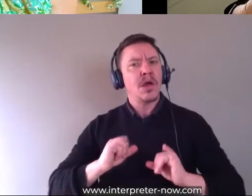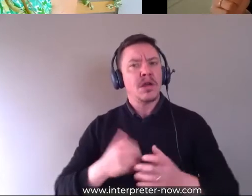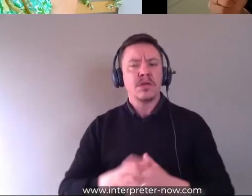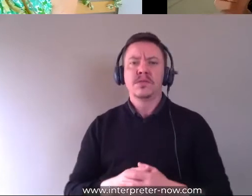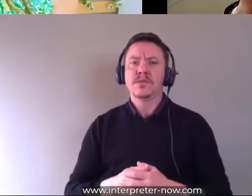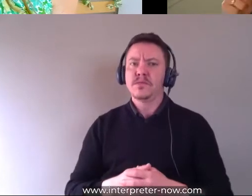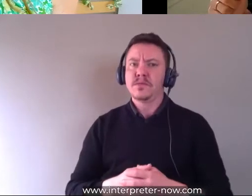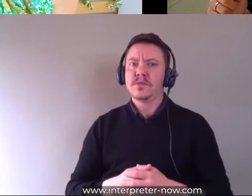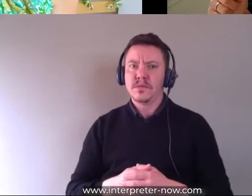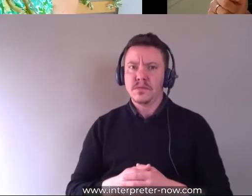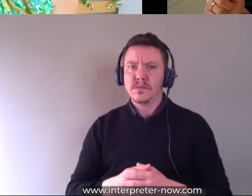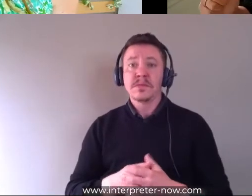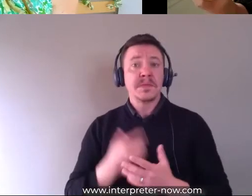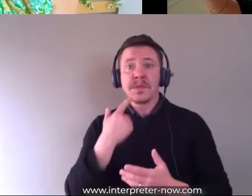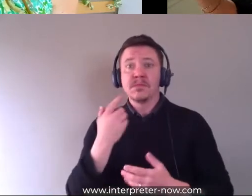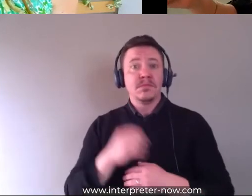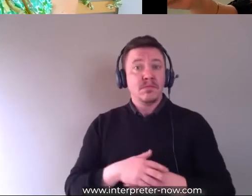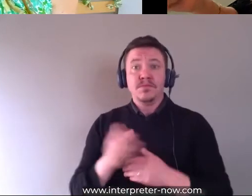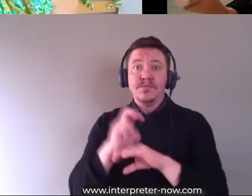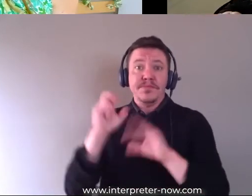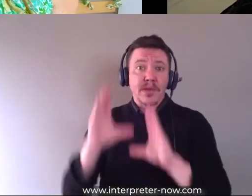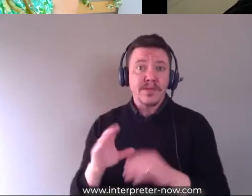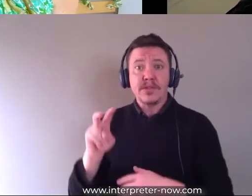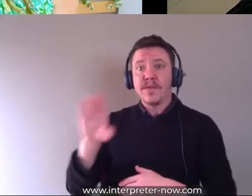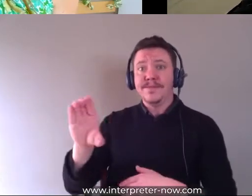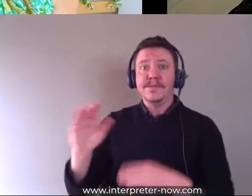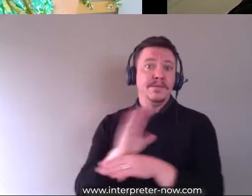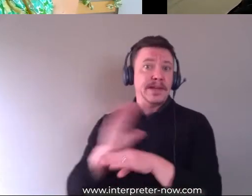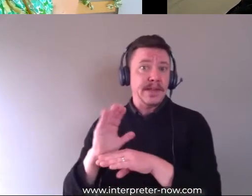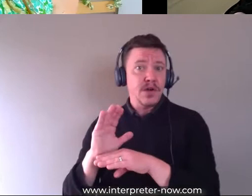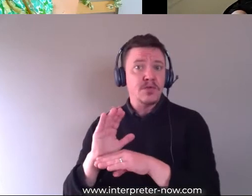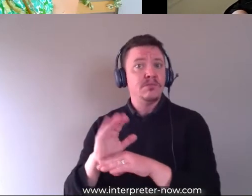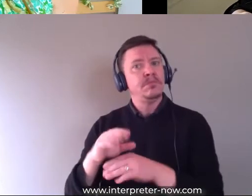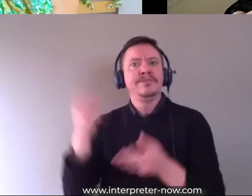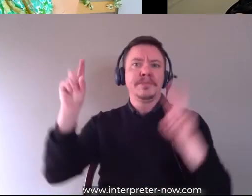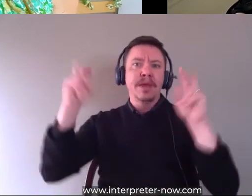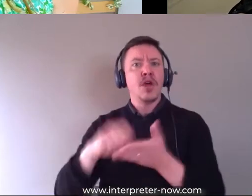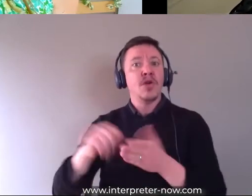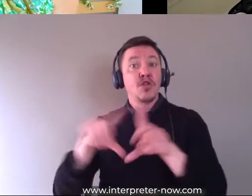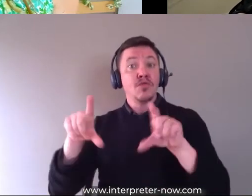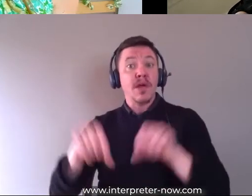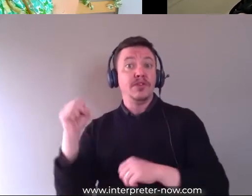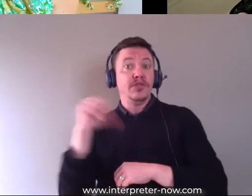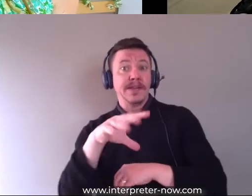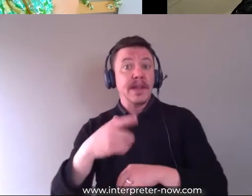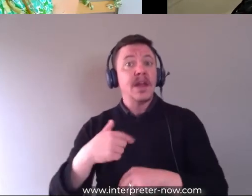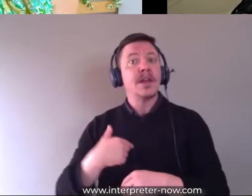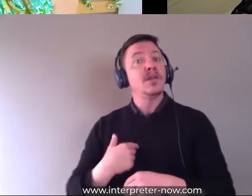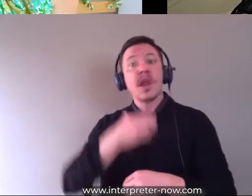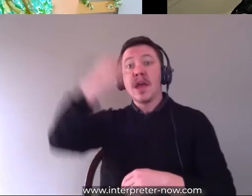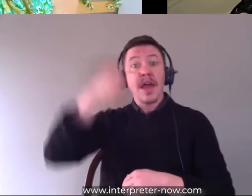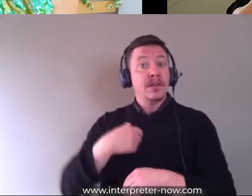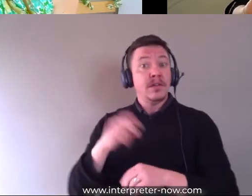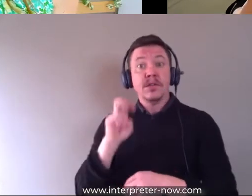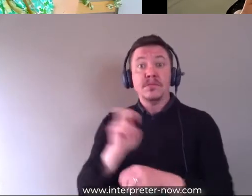the initial check is written from a VC firm into an organization, the best way for an investor to really, really be